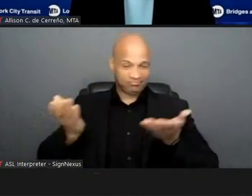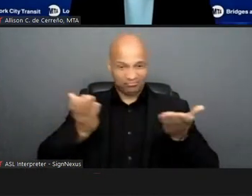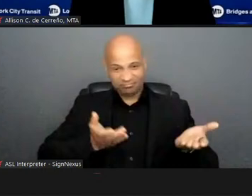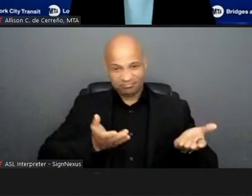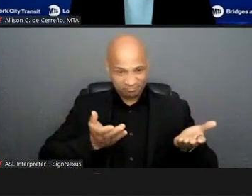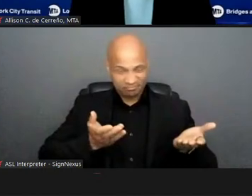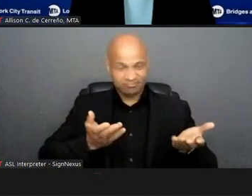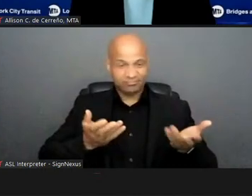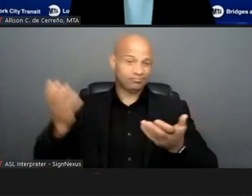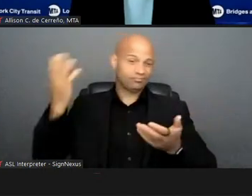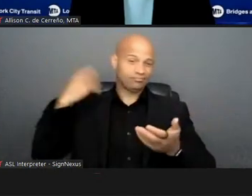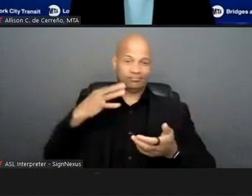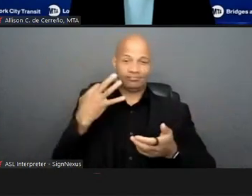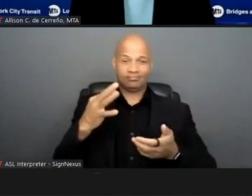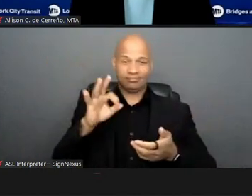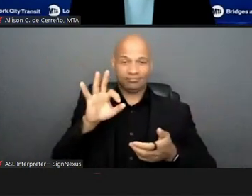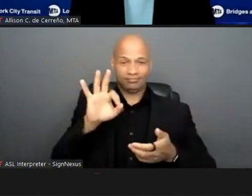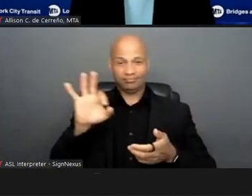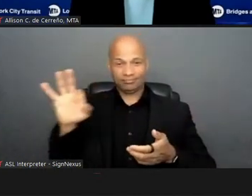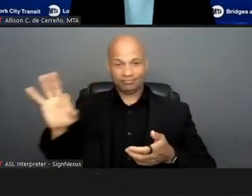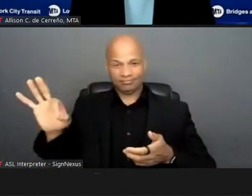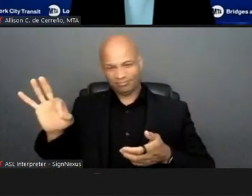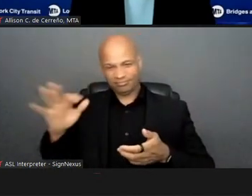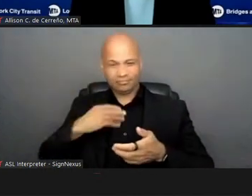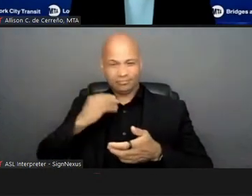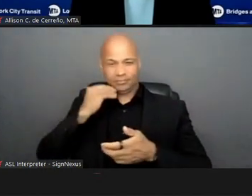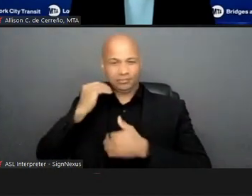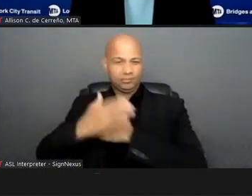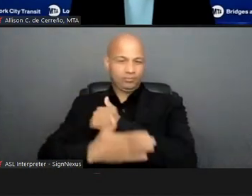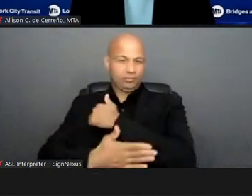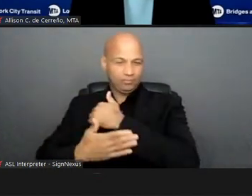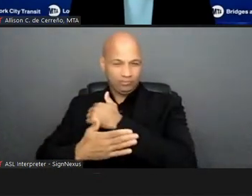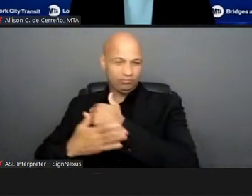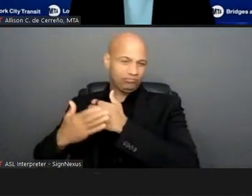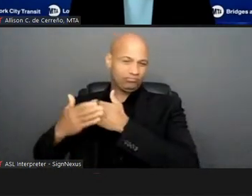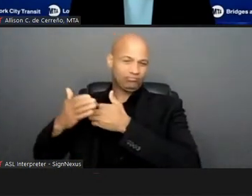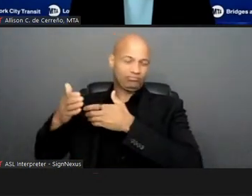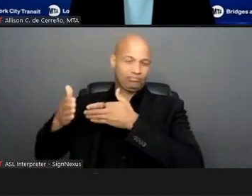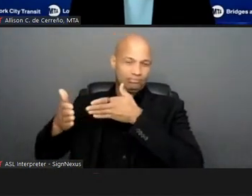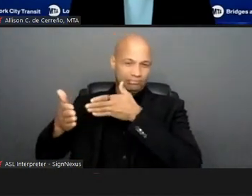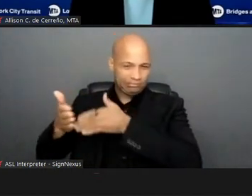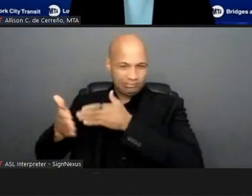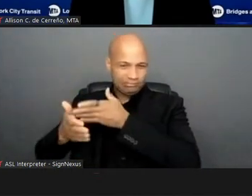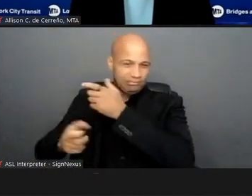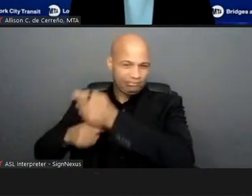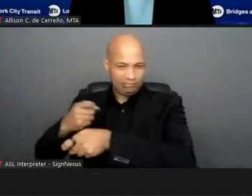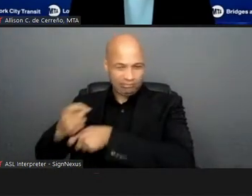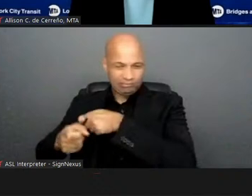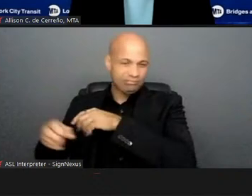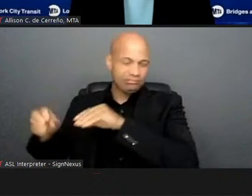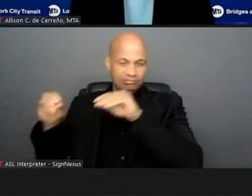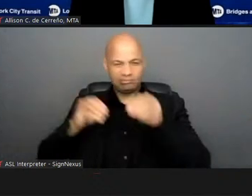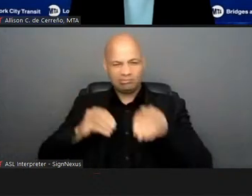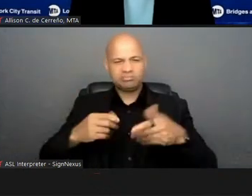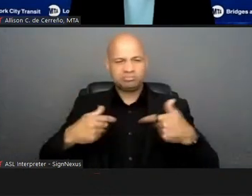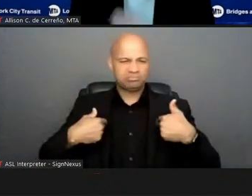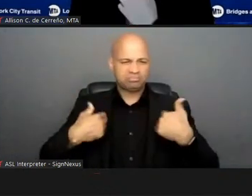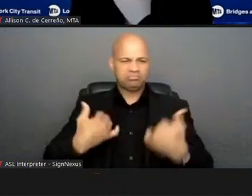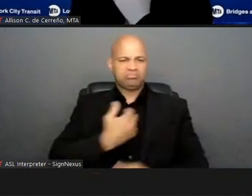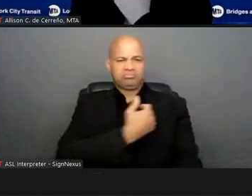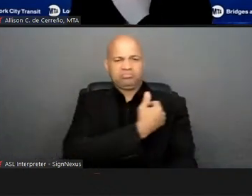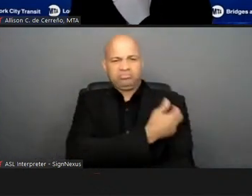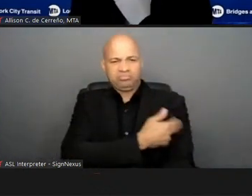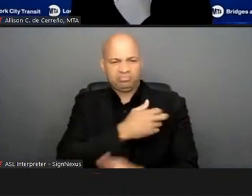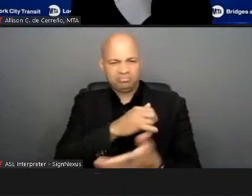here back in 1989 to avoid persecution in my home country and to make a new life for ourselves I work currently in hospital Manhattan and I live in Brooklyn